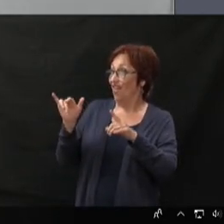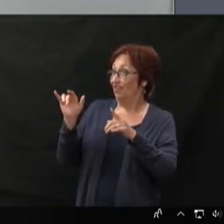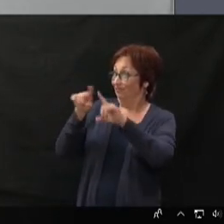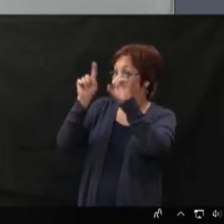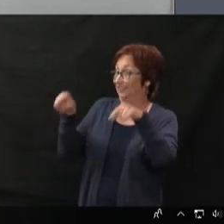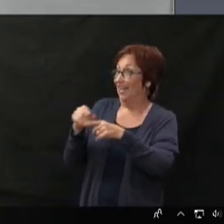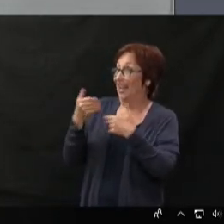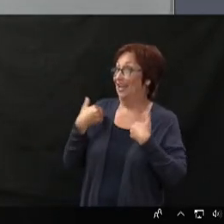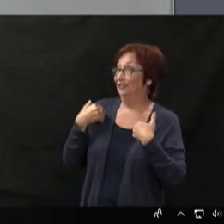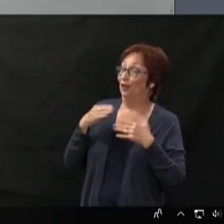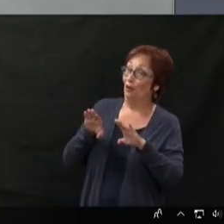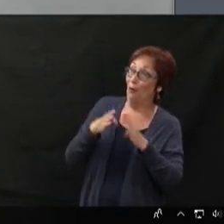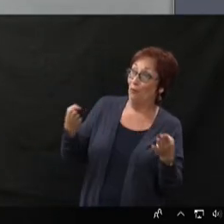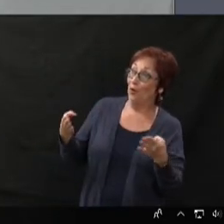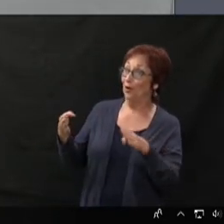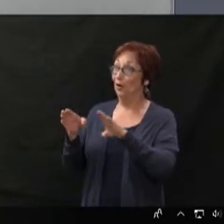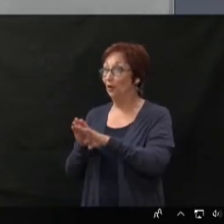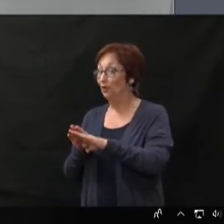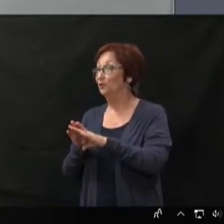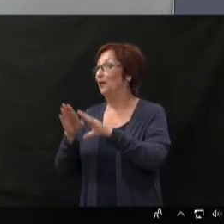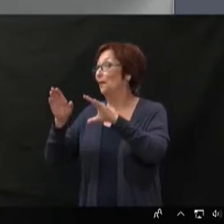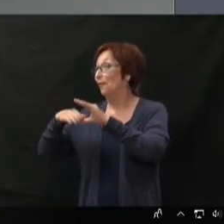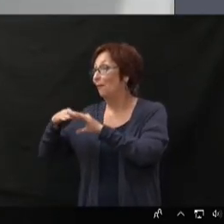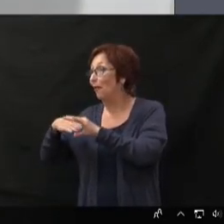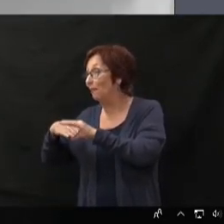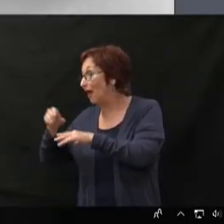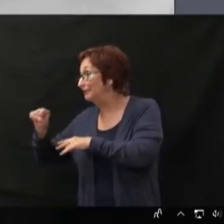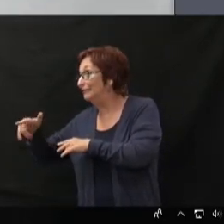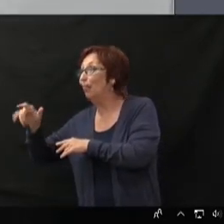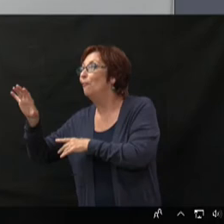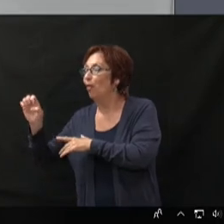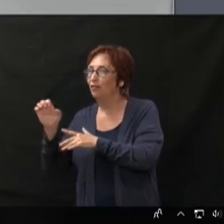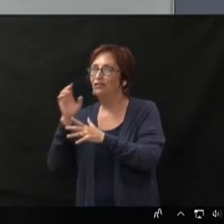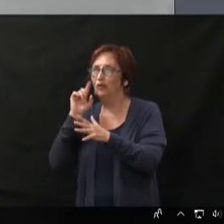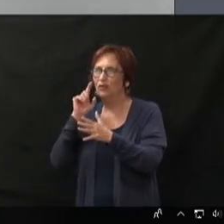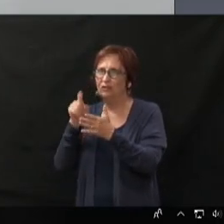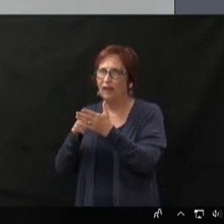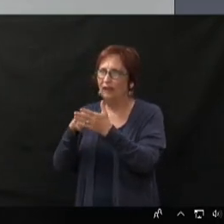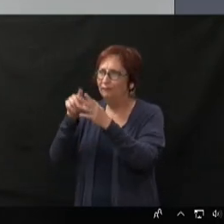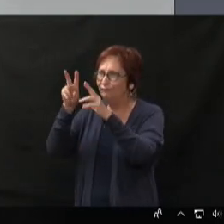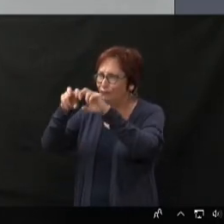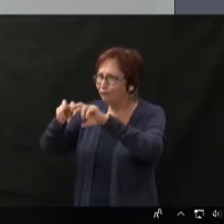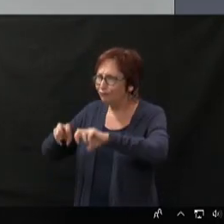and a blah, blah, blah syllable in it. That's when you know that